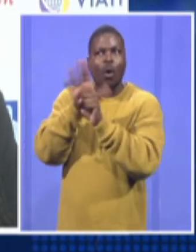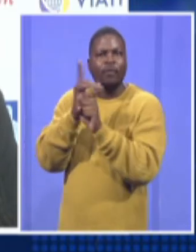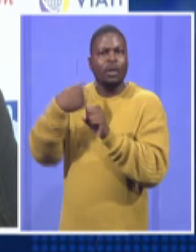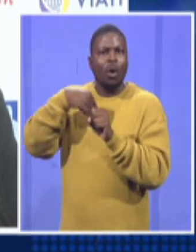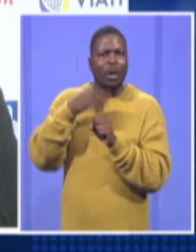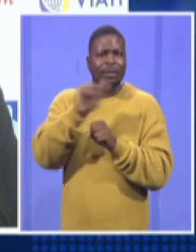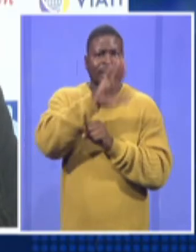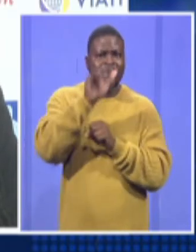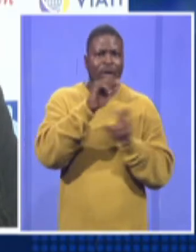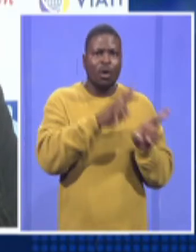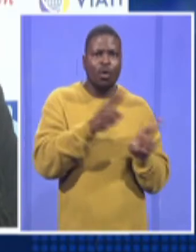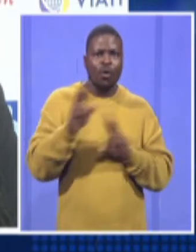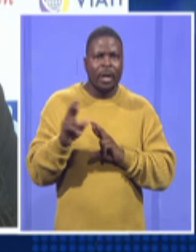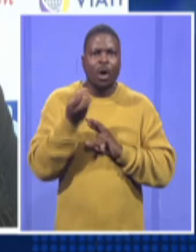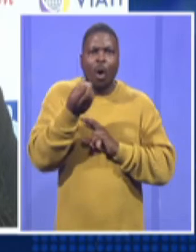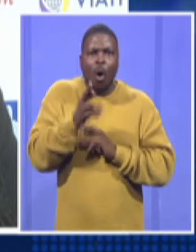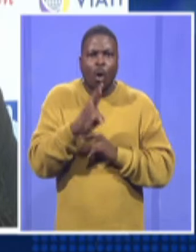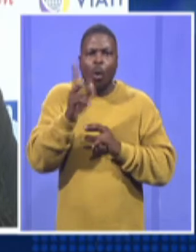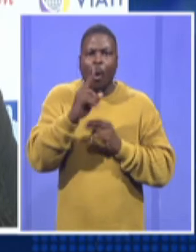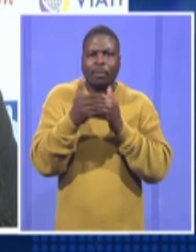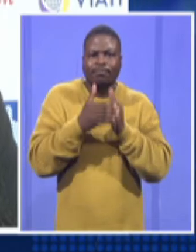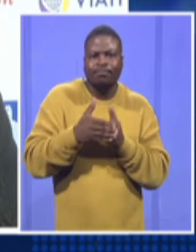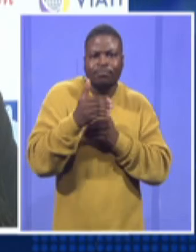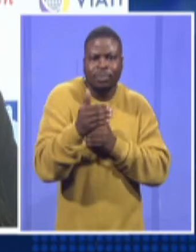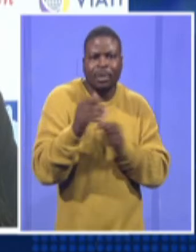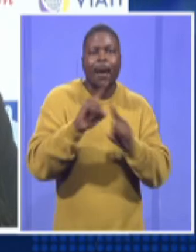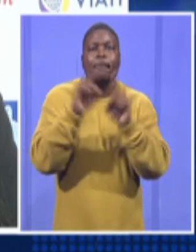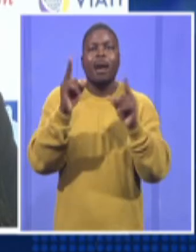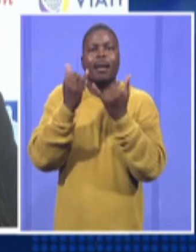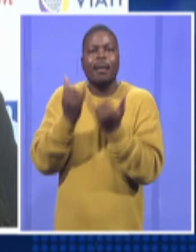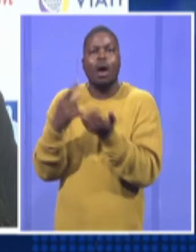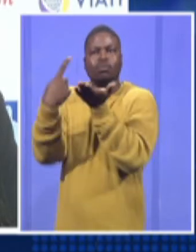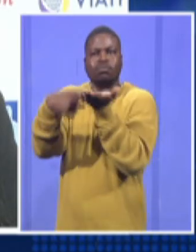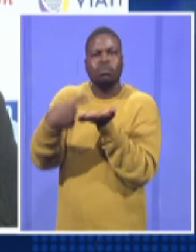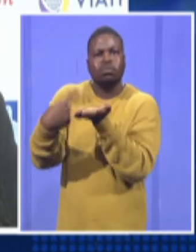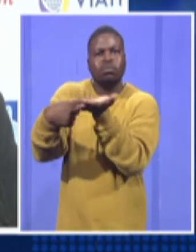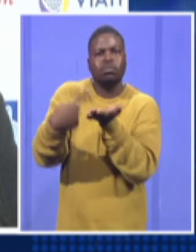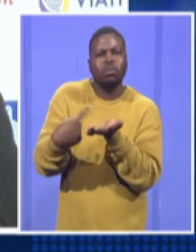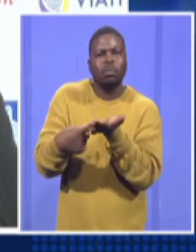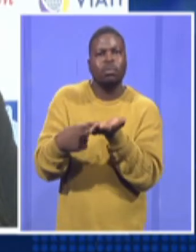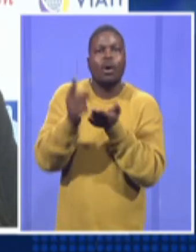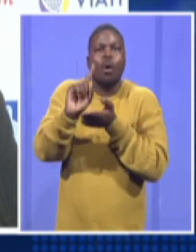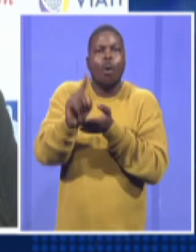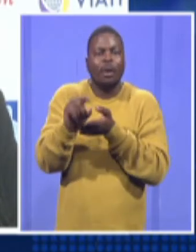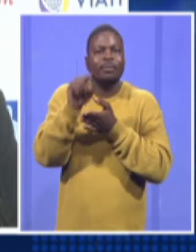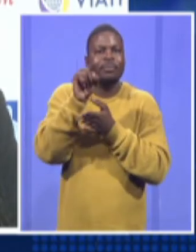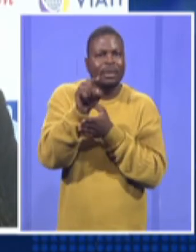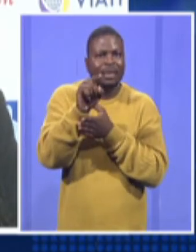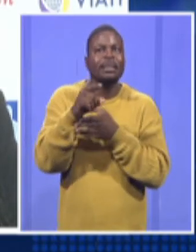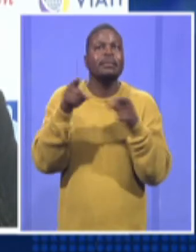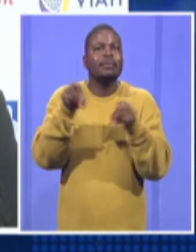far as TB is concerned as well, what are some of the conversations that are being had there around